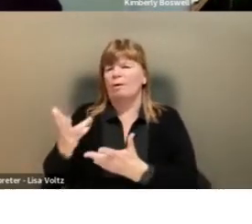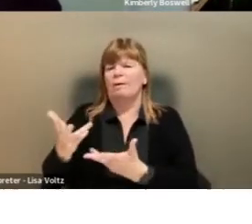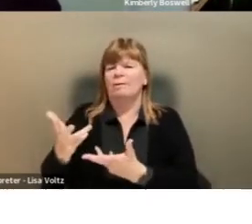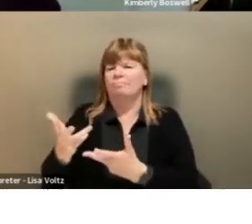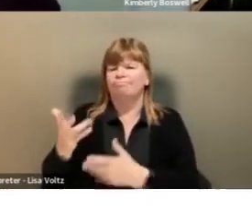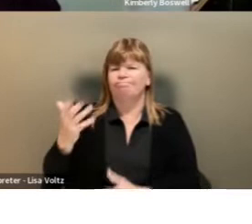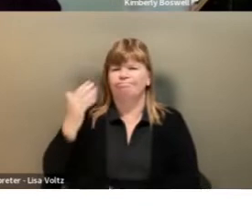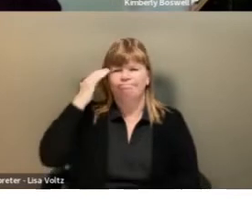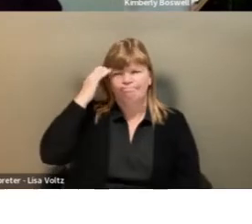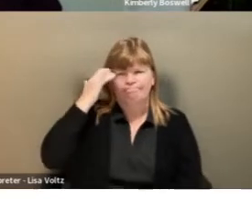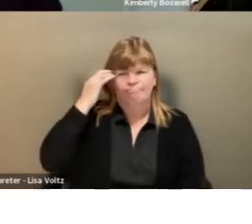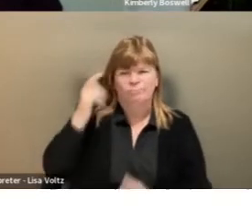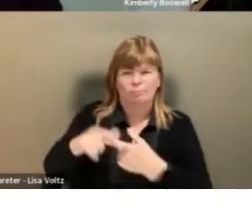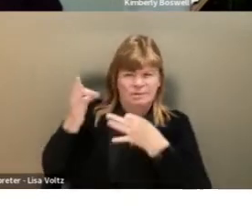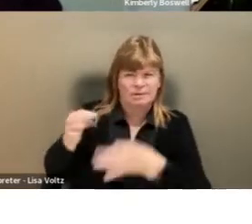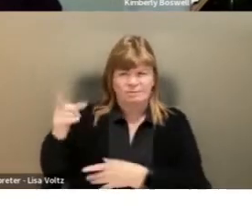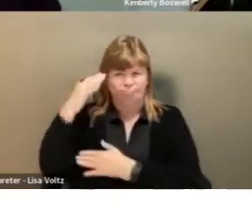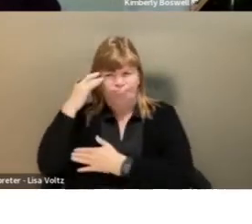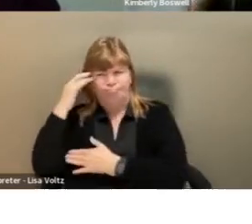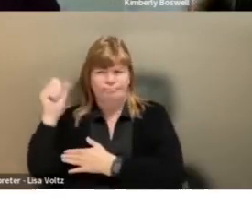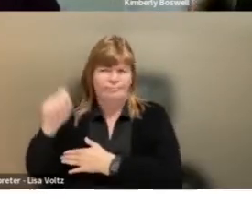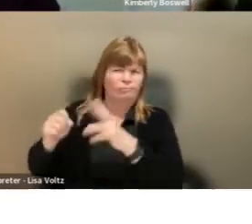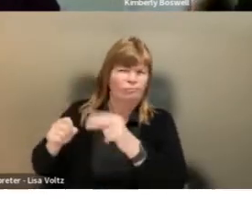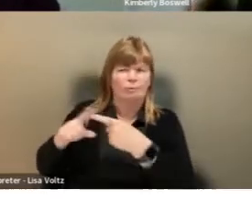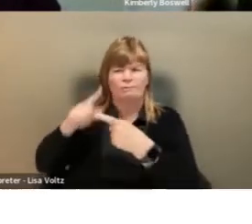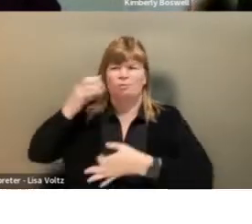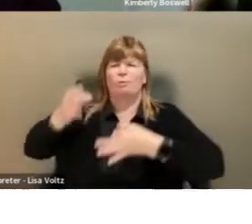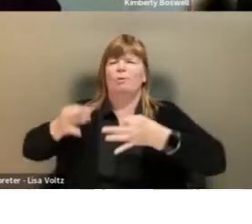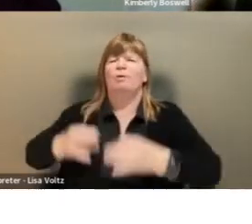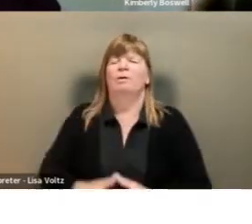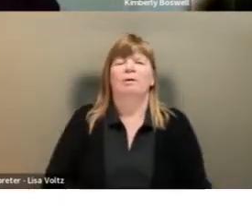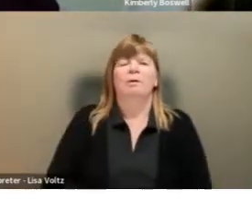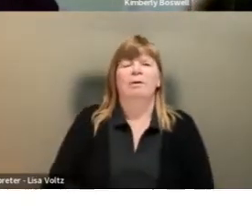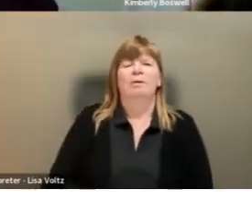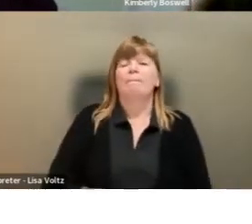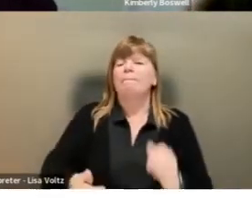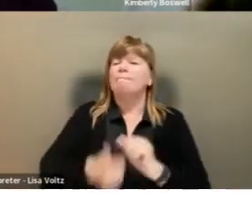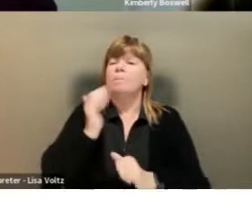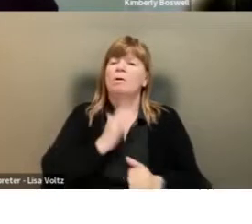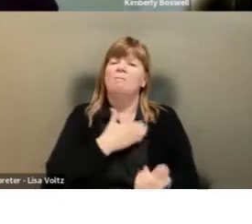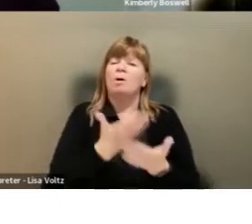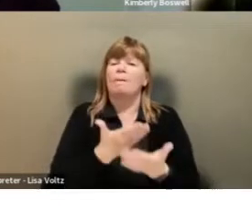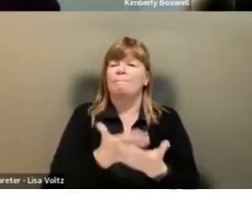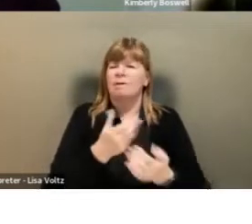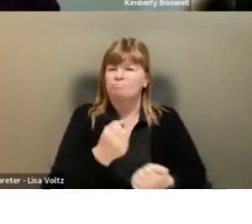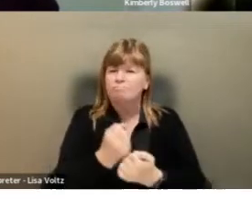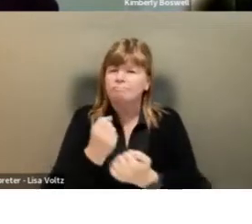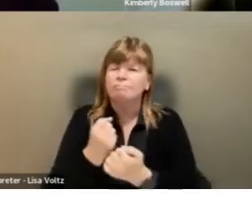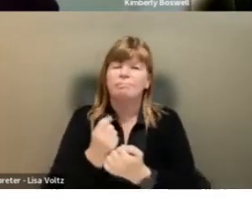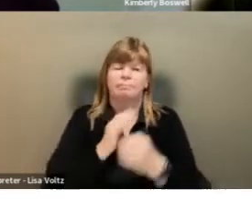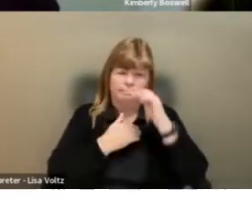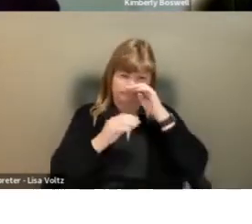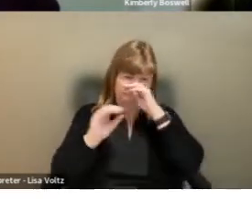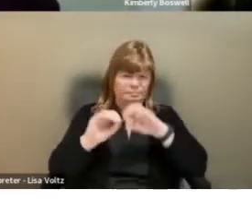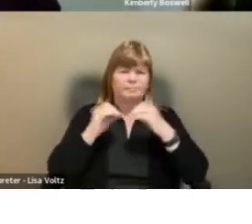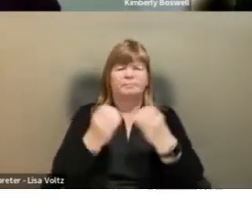to determine if they're competent to stand trial. The majority of our funding in our organization, which